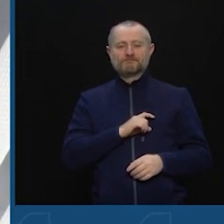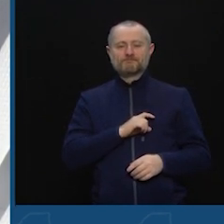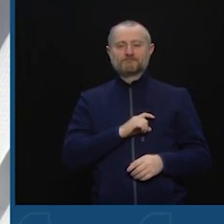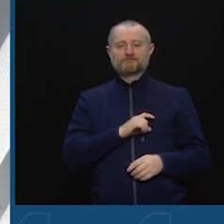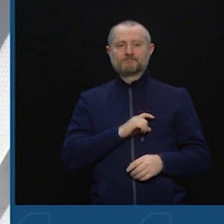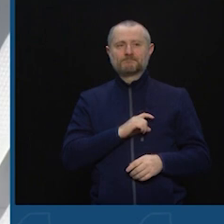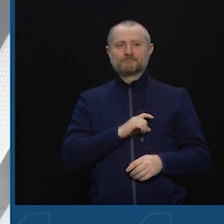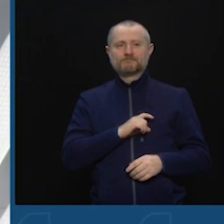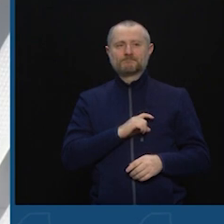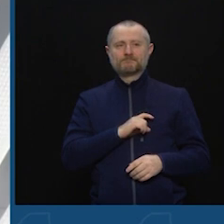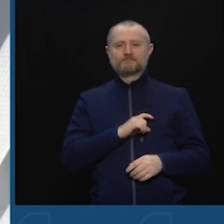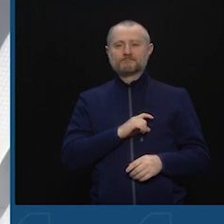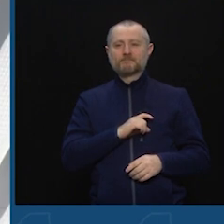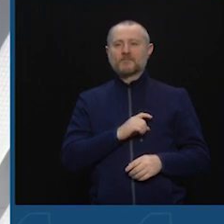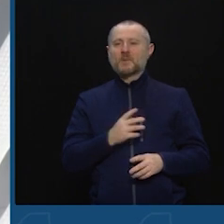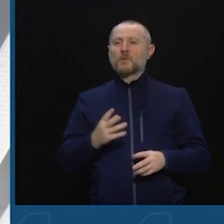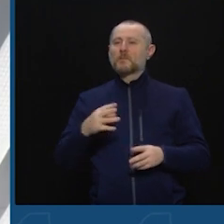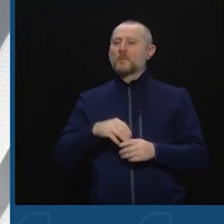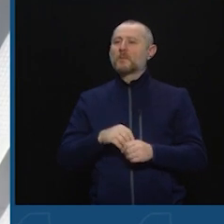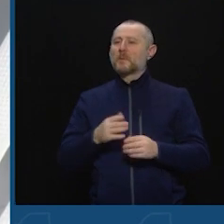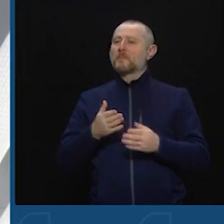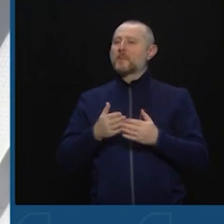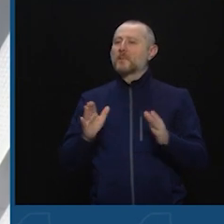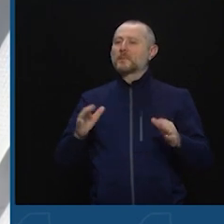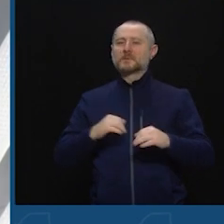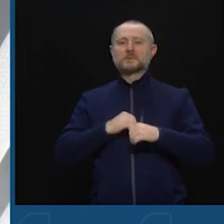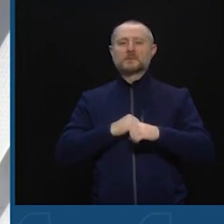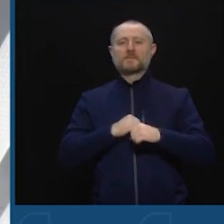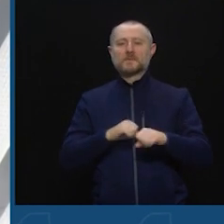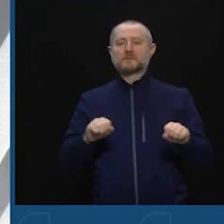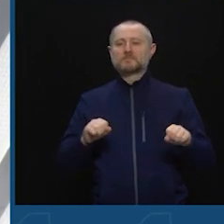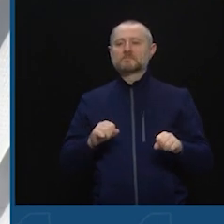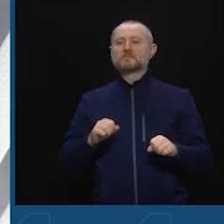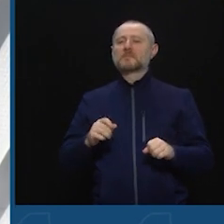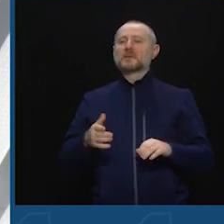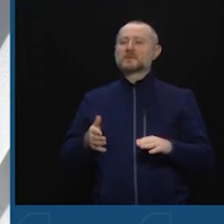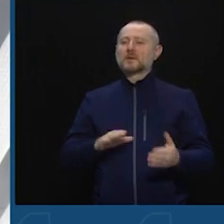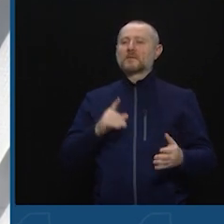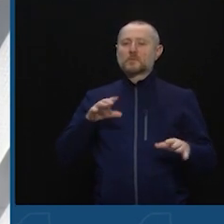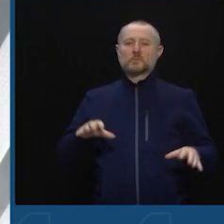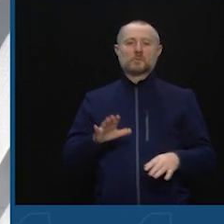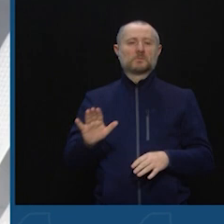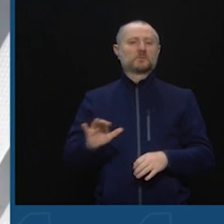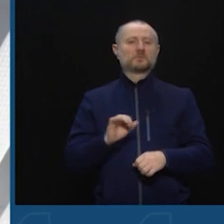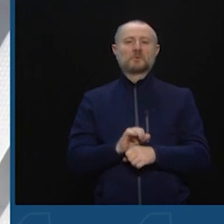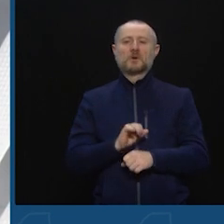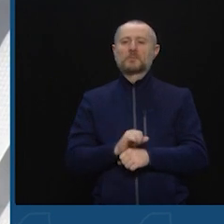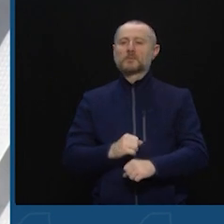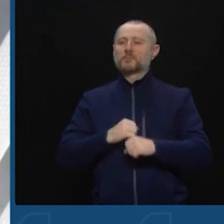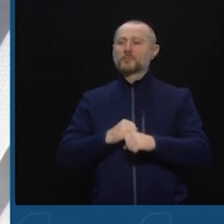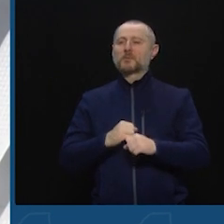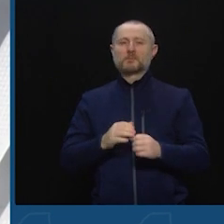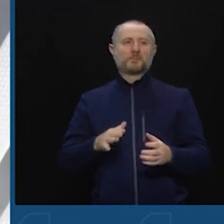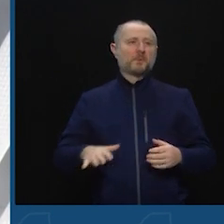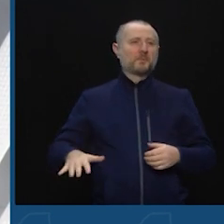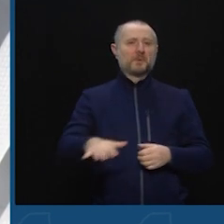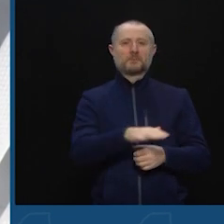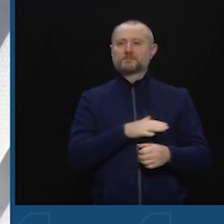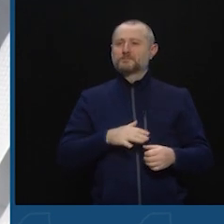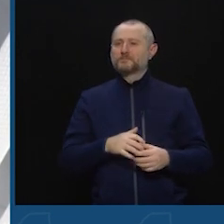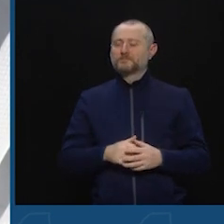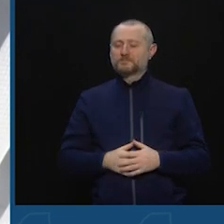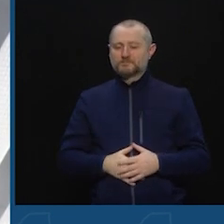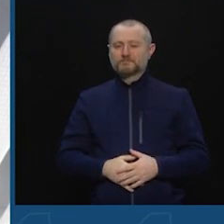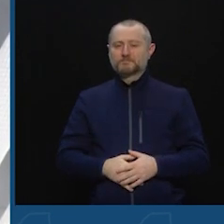public safety because they watered that tree with their blood. We should never forget that. And I want to commend the partnership that the